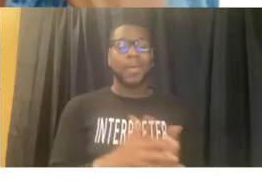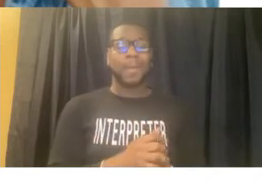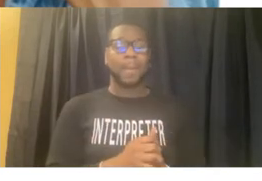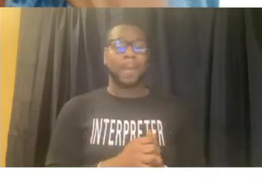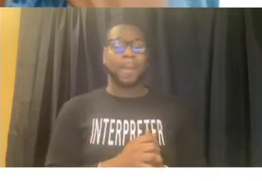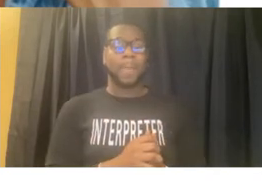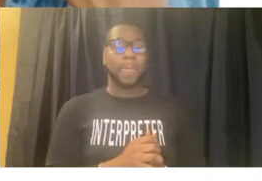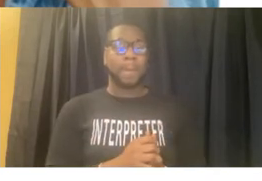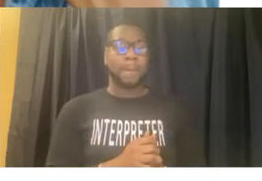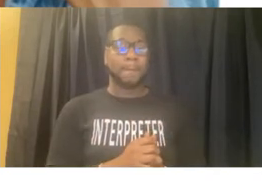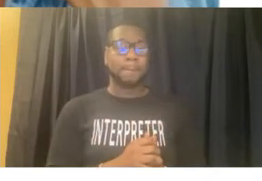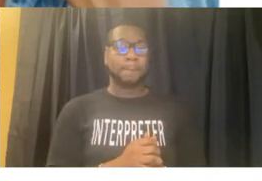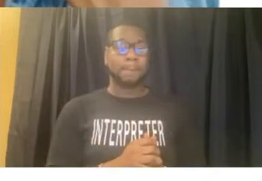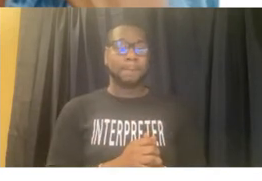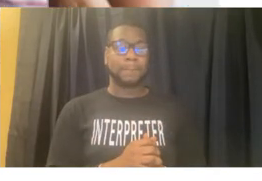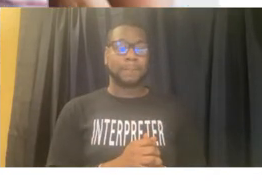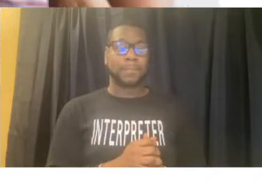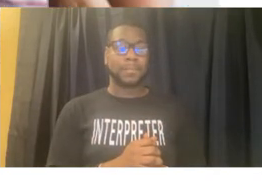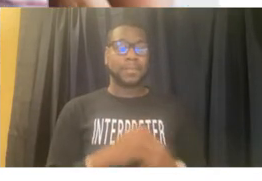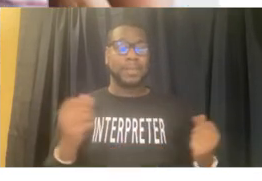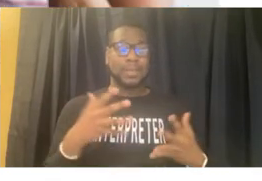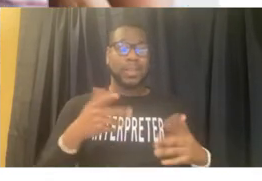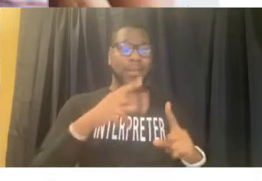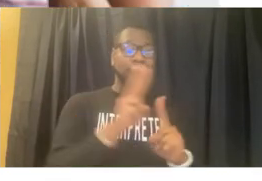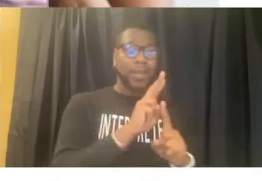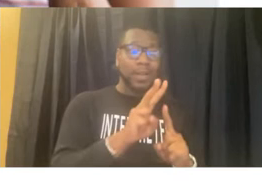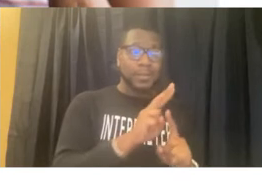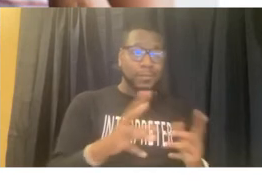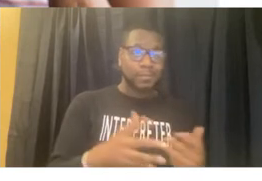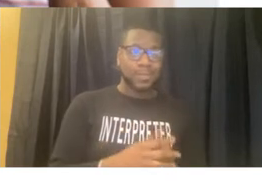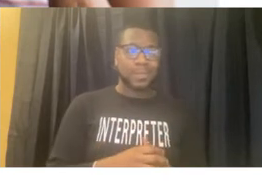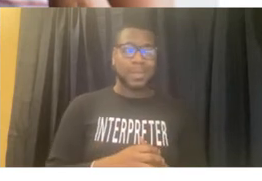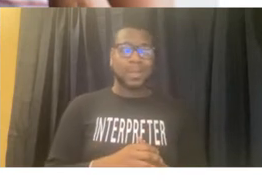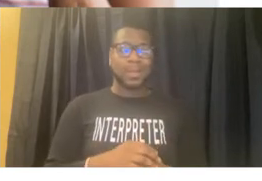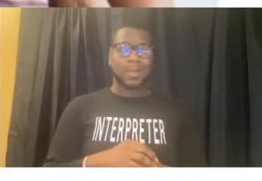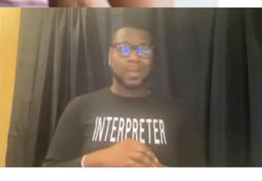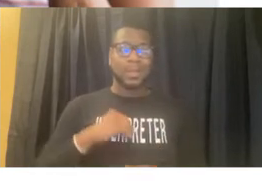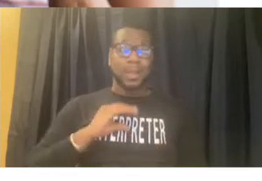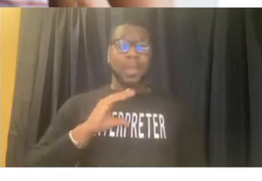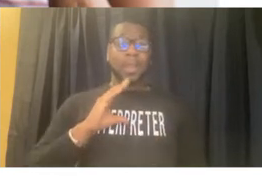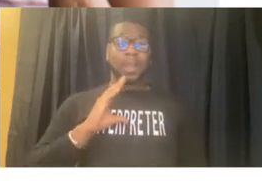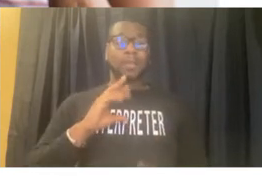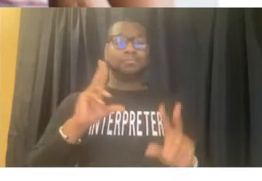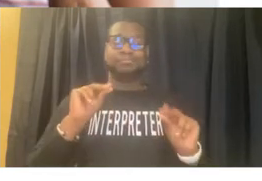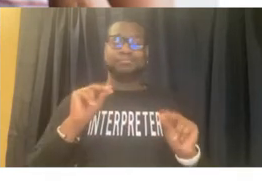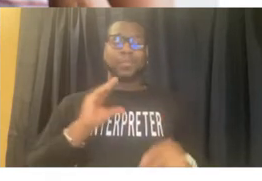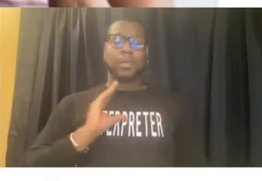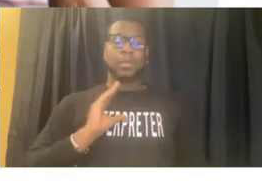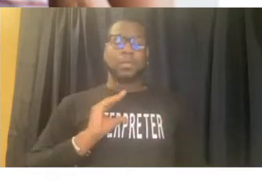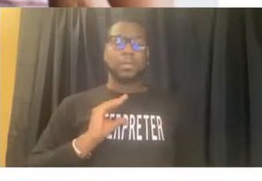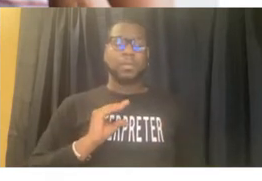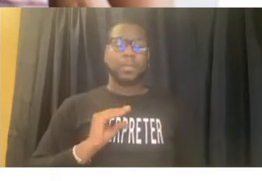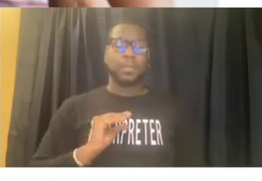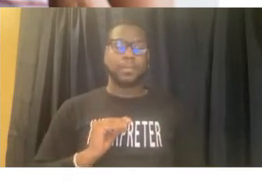intimate person partner violence. A lot of low confidence in the effectiveness of law enforcement